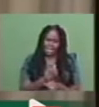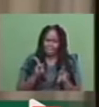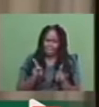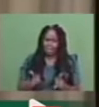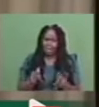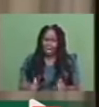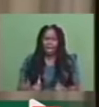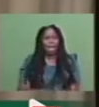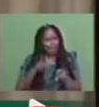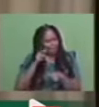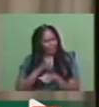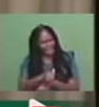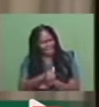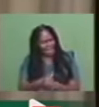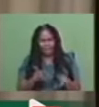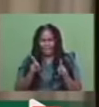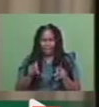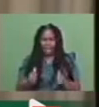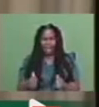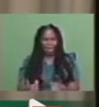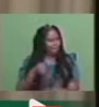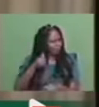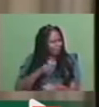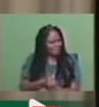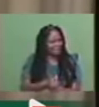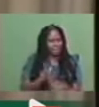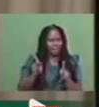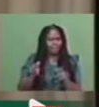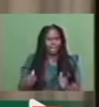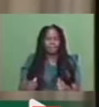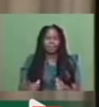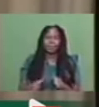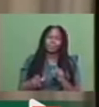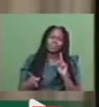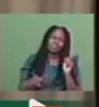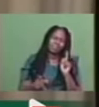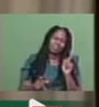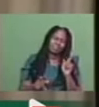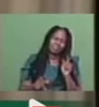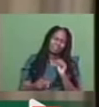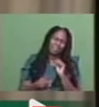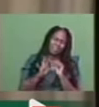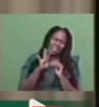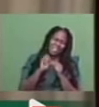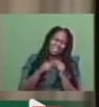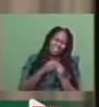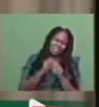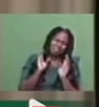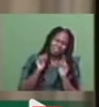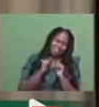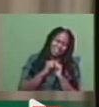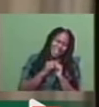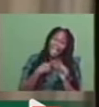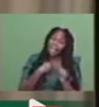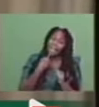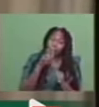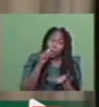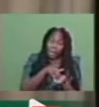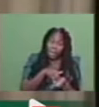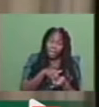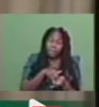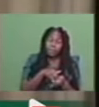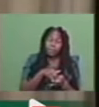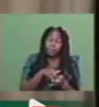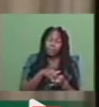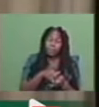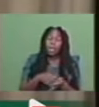incompetence. I say again, COVID did not destroy the economy of Trinidad and Tobago. The PNM destroyed the